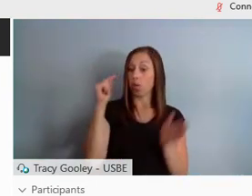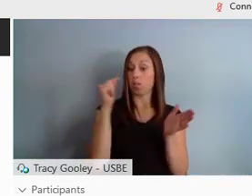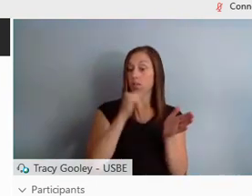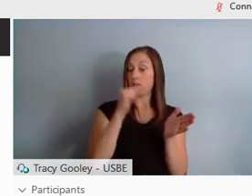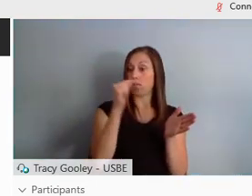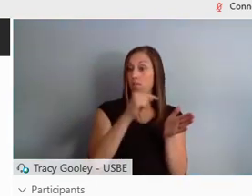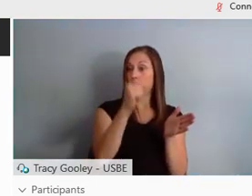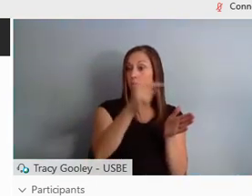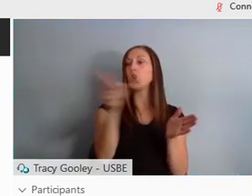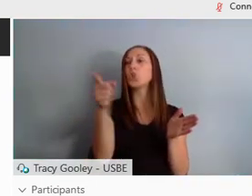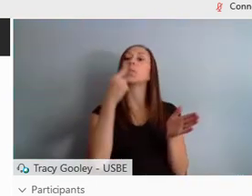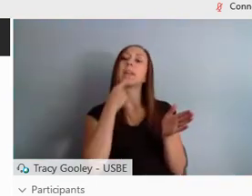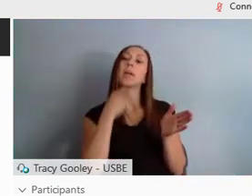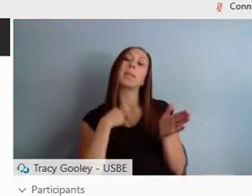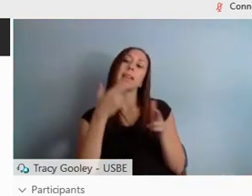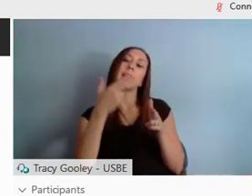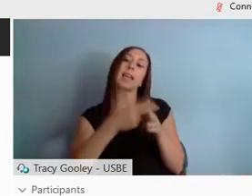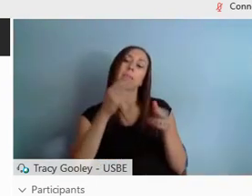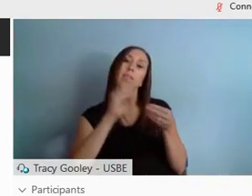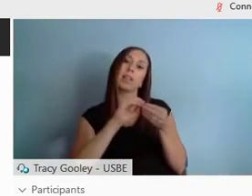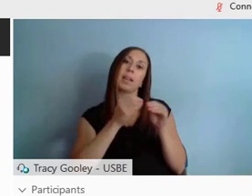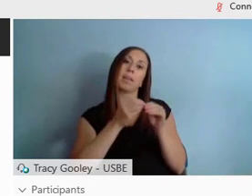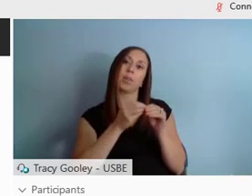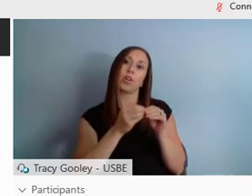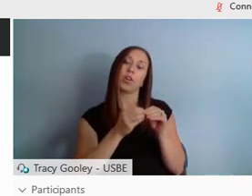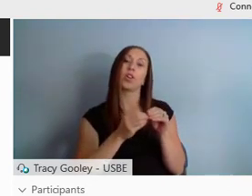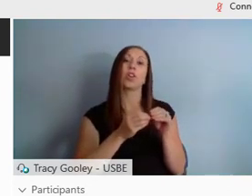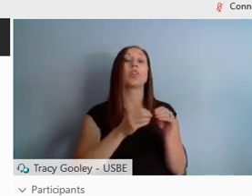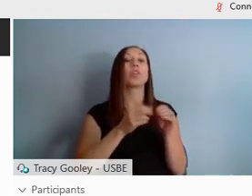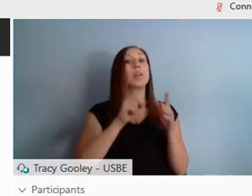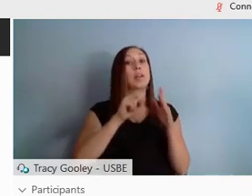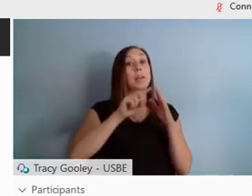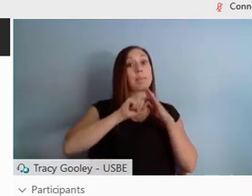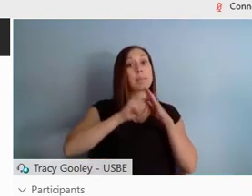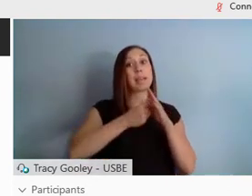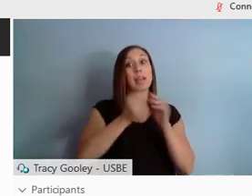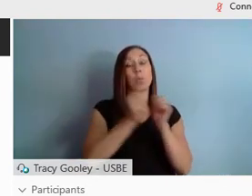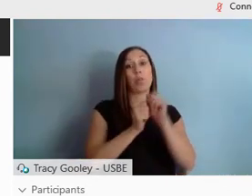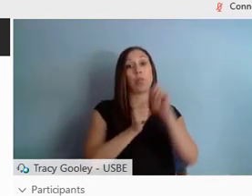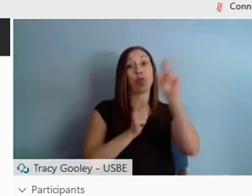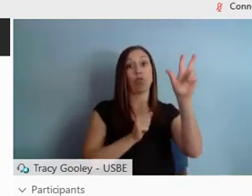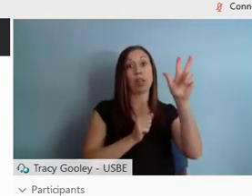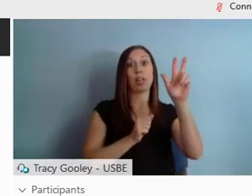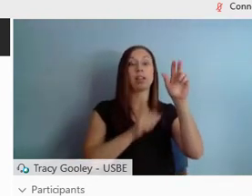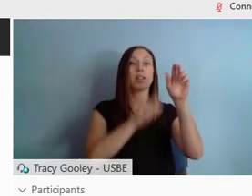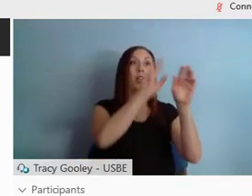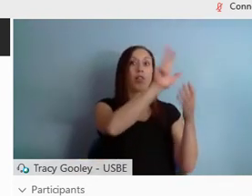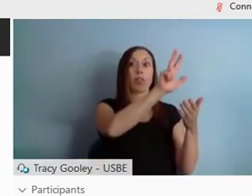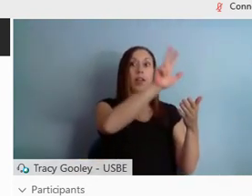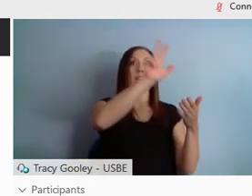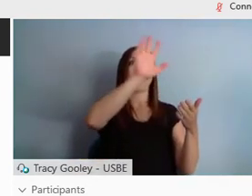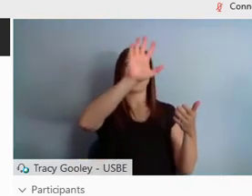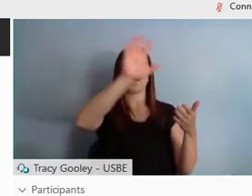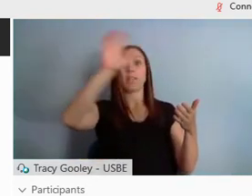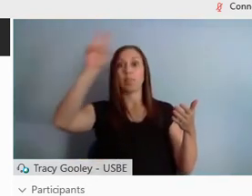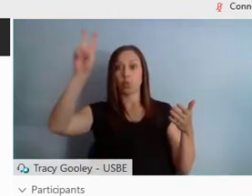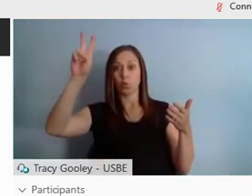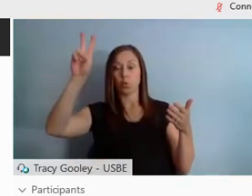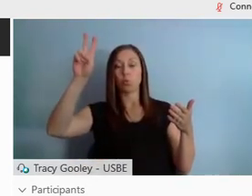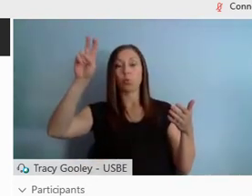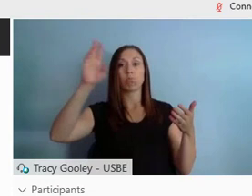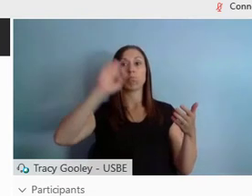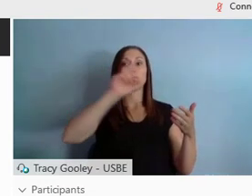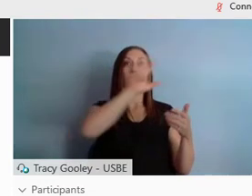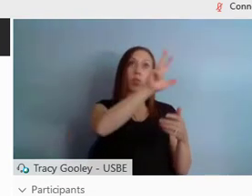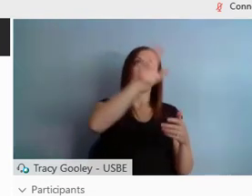each number and you tell me the name of the number. So you'll begin with the 3 and you'll just move your way across the top row.